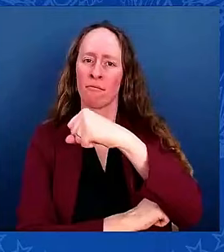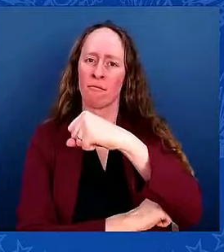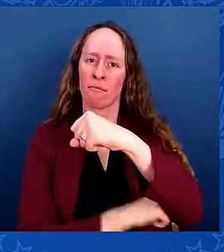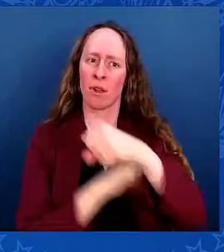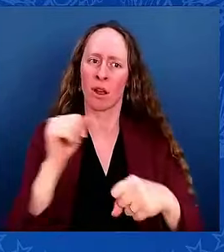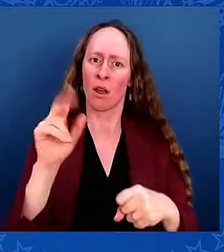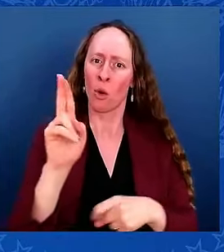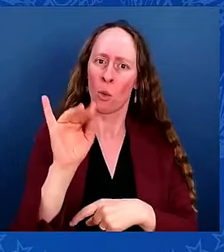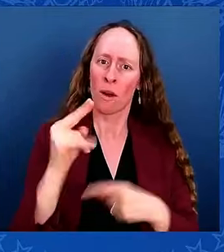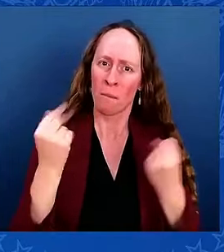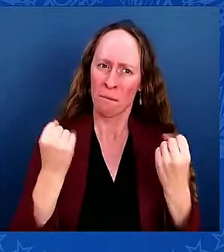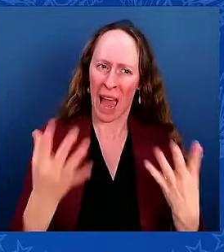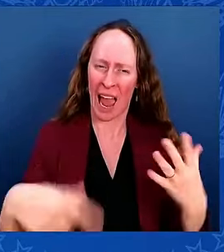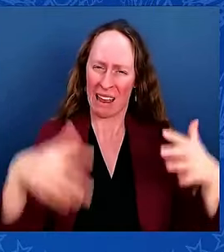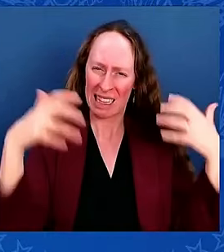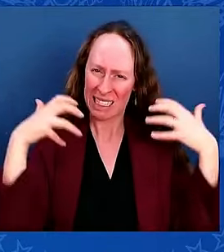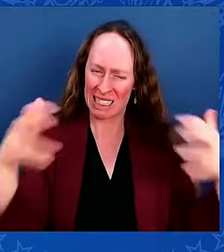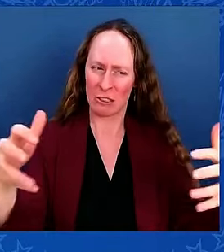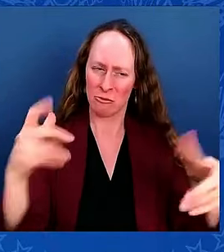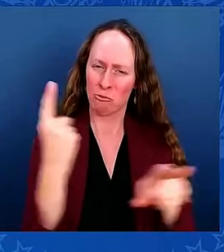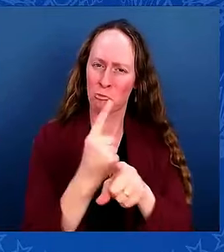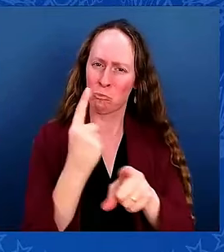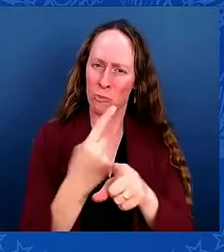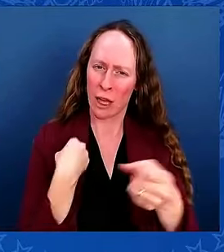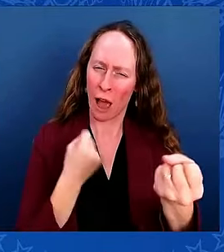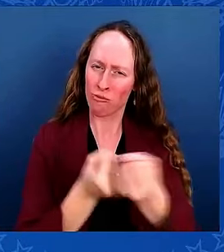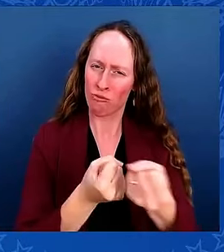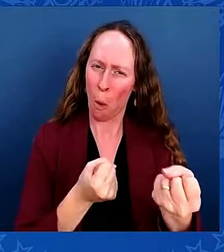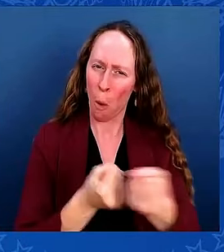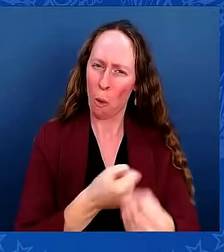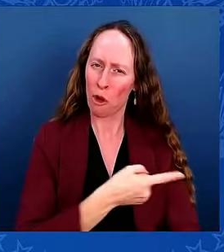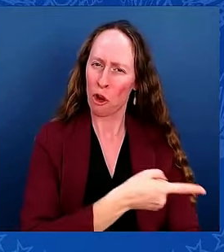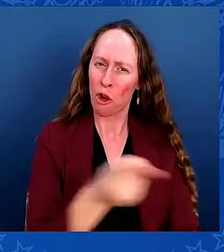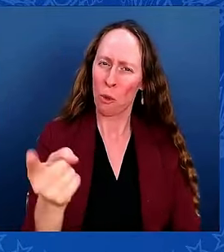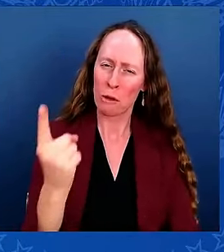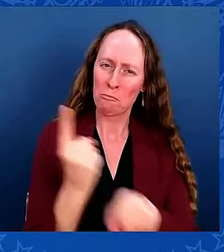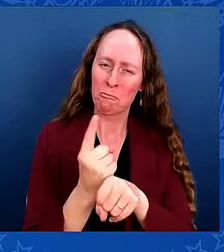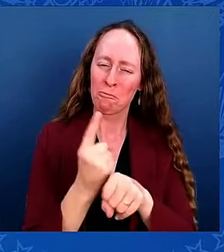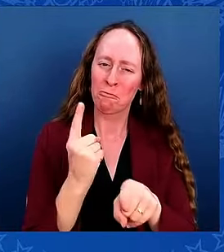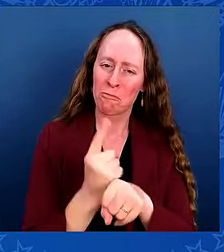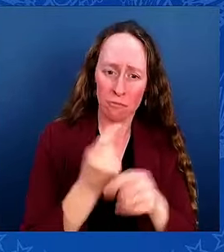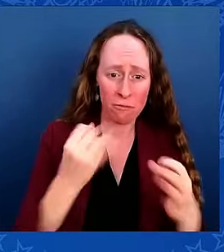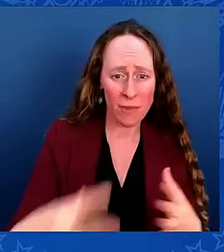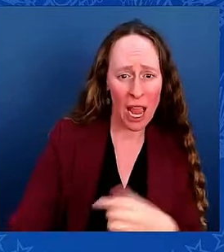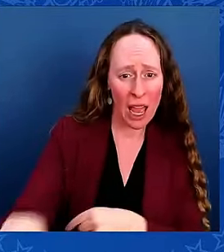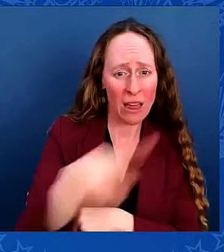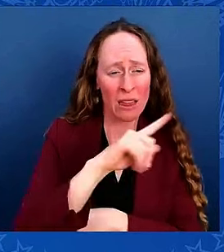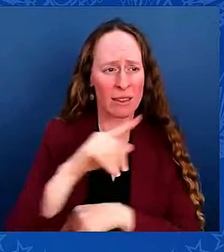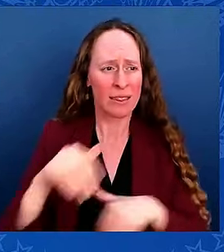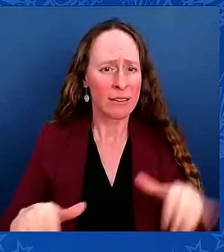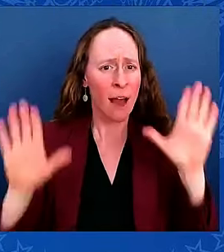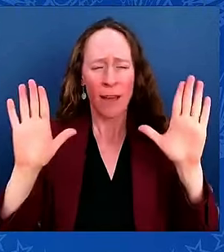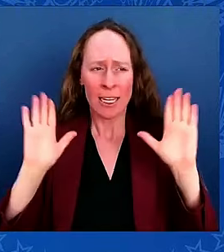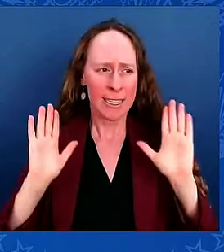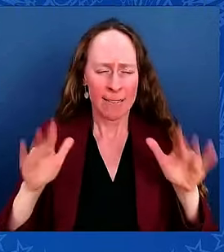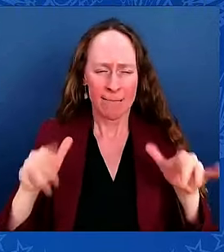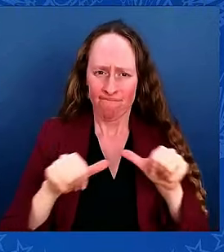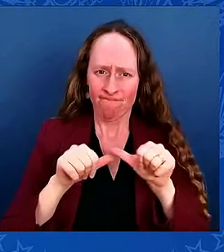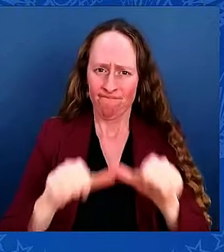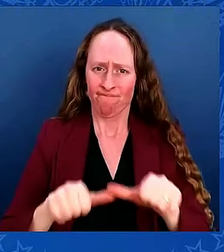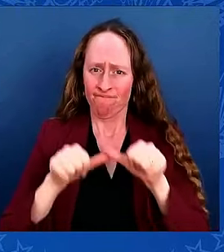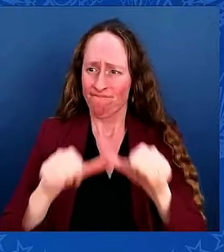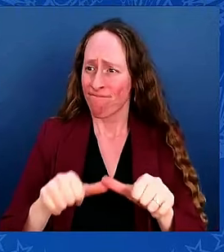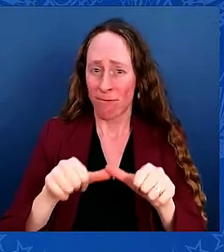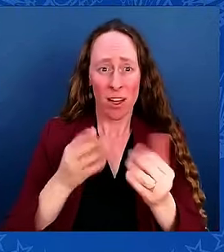I mean it. They sacrificed so much to keep America's ports open, especially during the pandemic. They deserve a